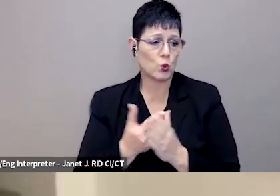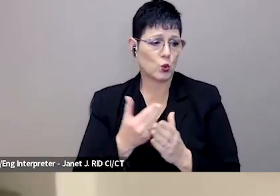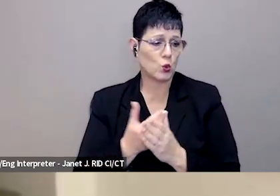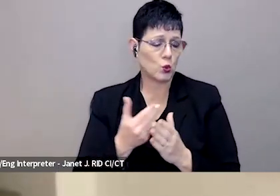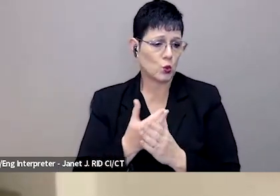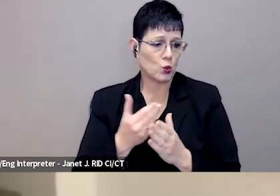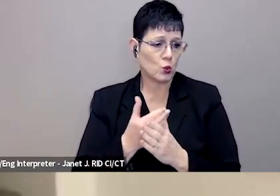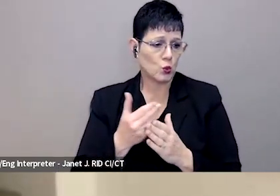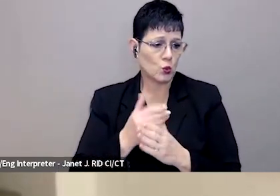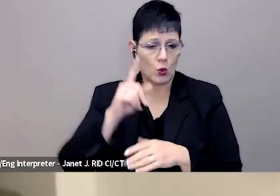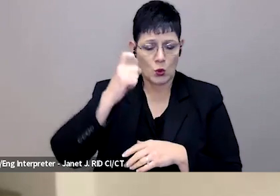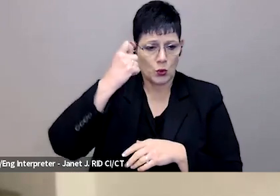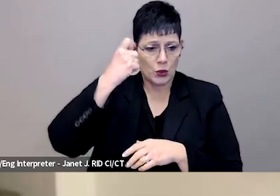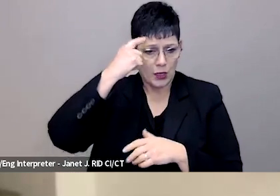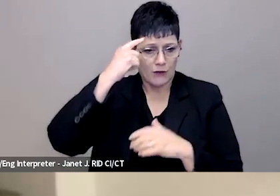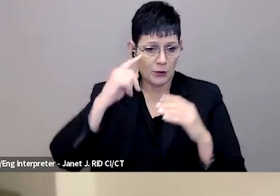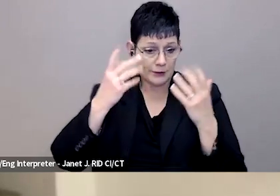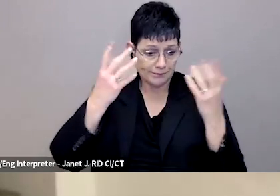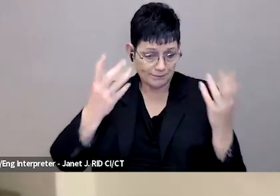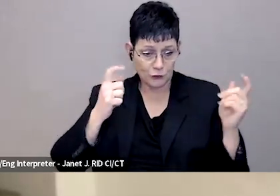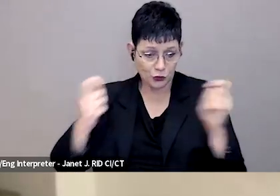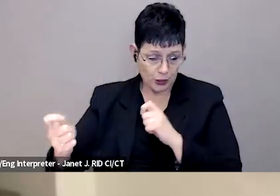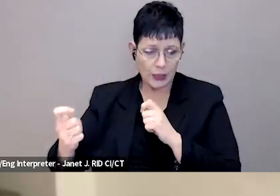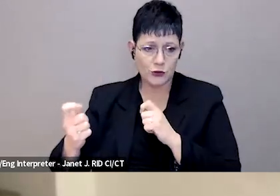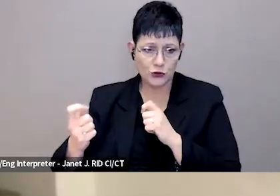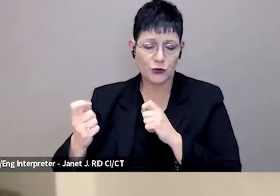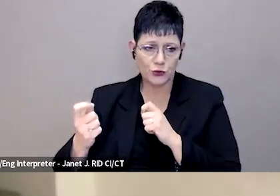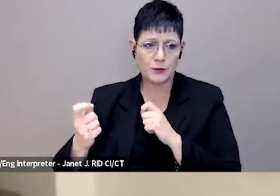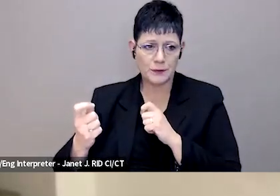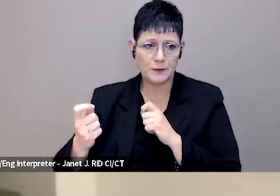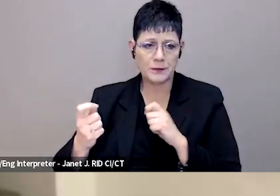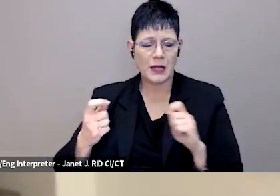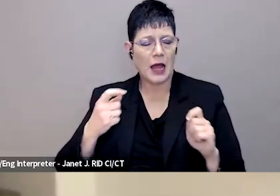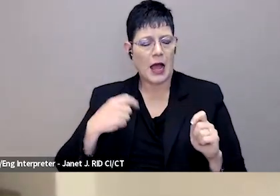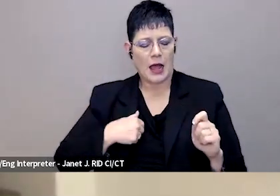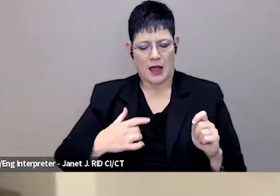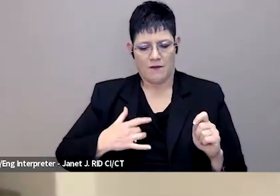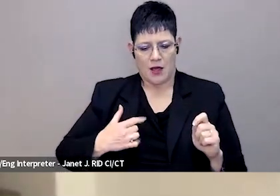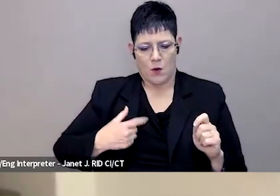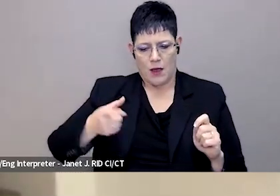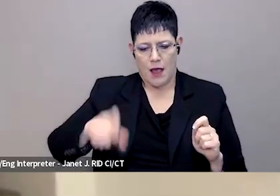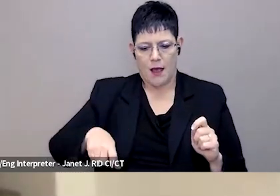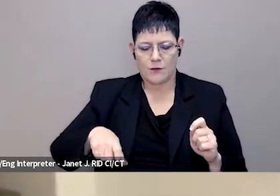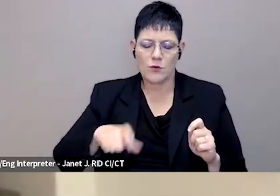will need to be quite a lot of focus on defending what we do have,